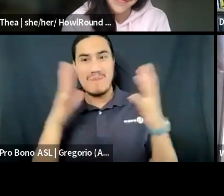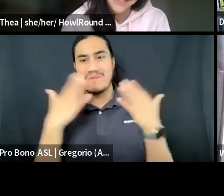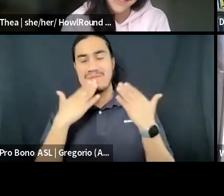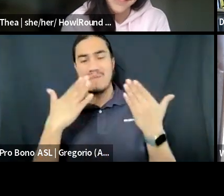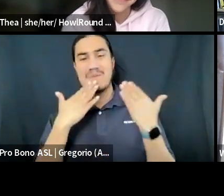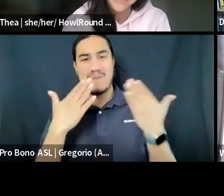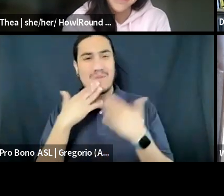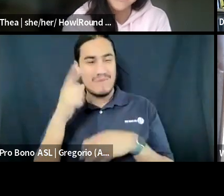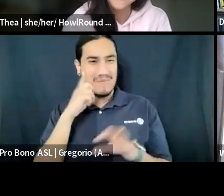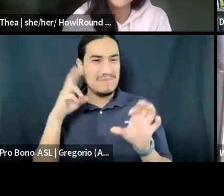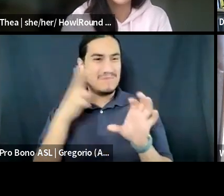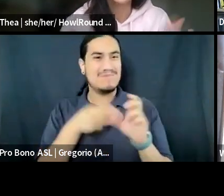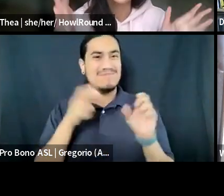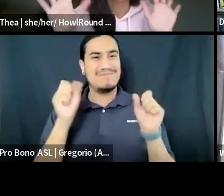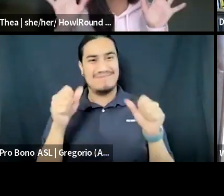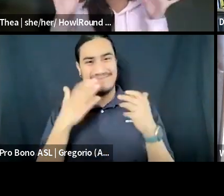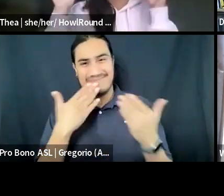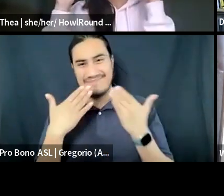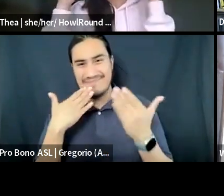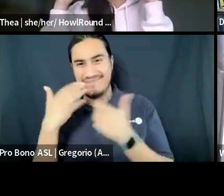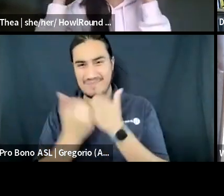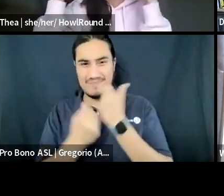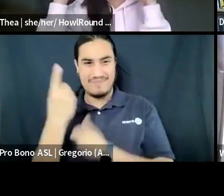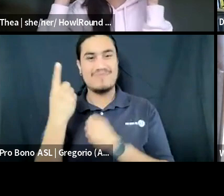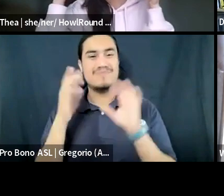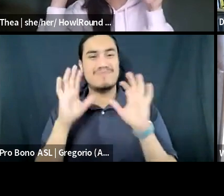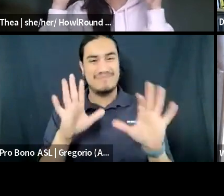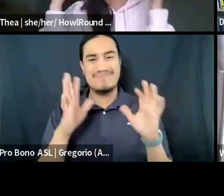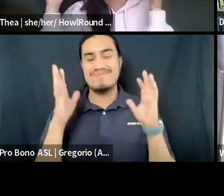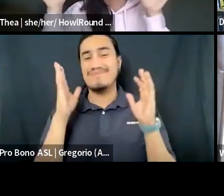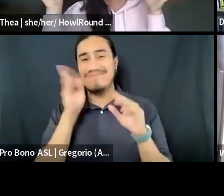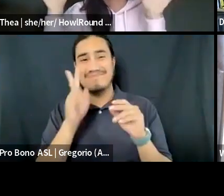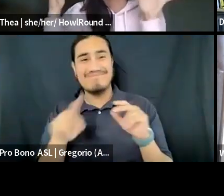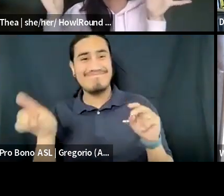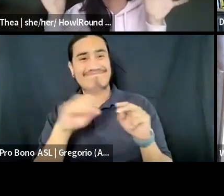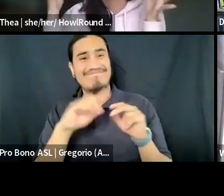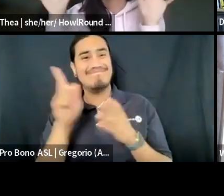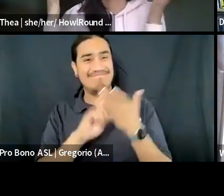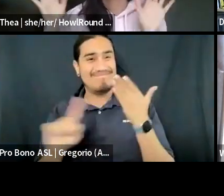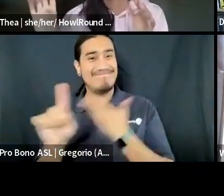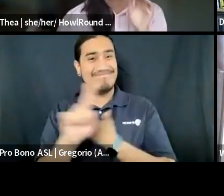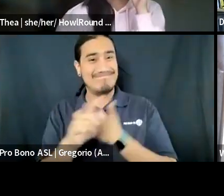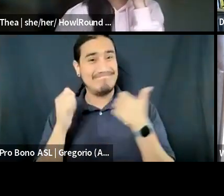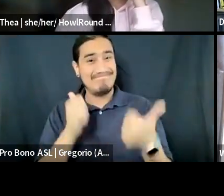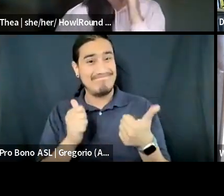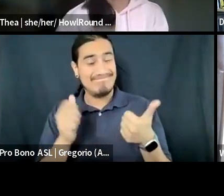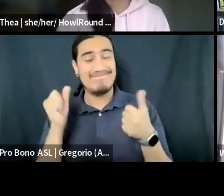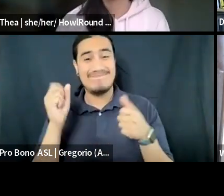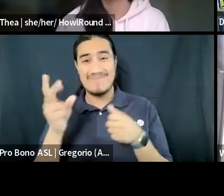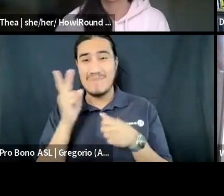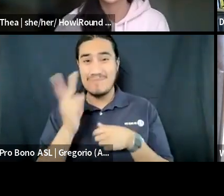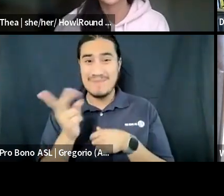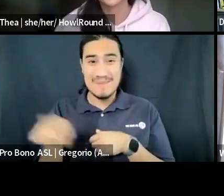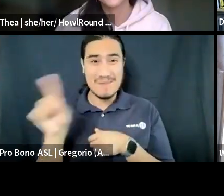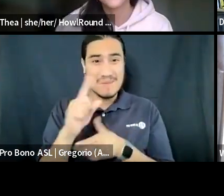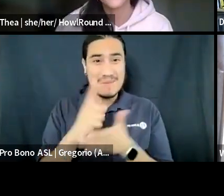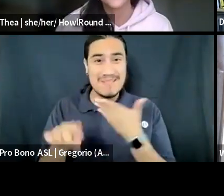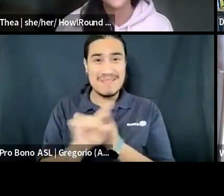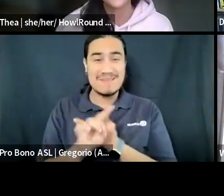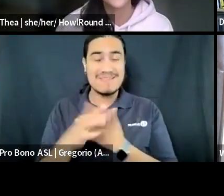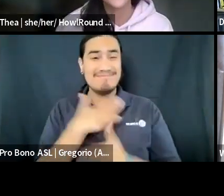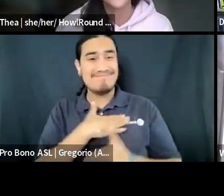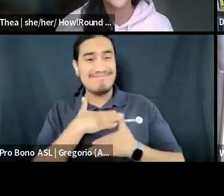thank you, thank you, thank you, thank you, thank you, thank you, everyone. And I will see you all next week. So see y'all next week.